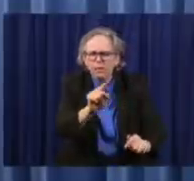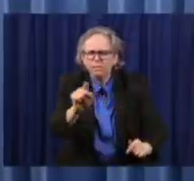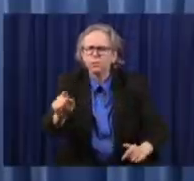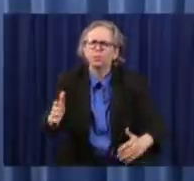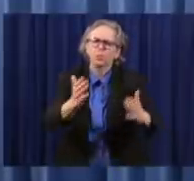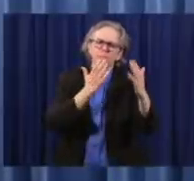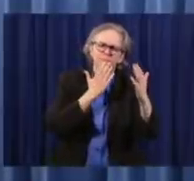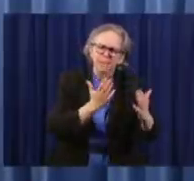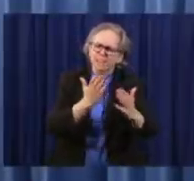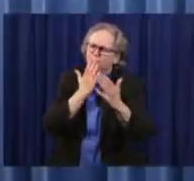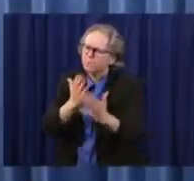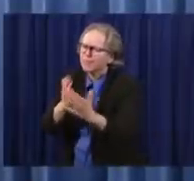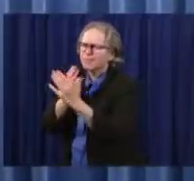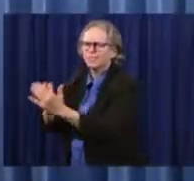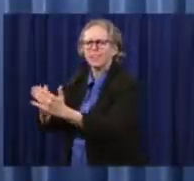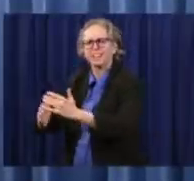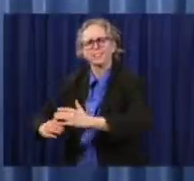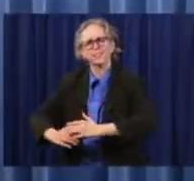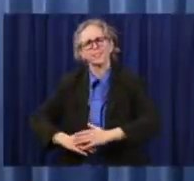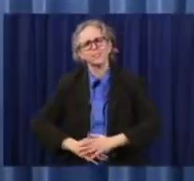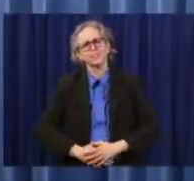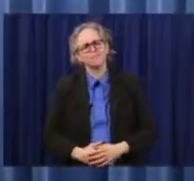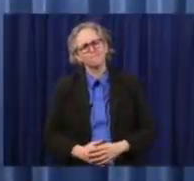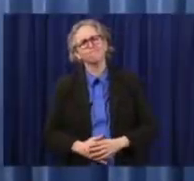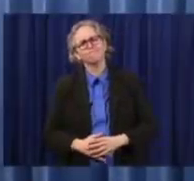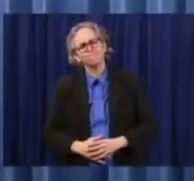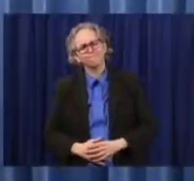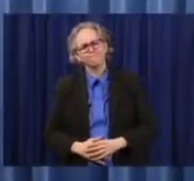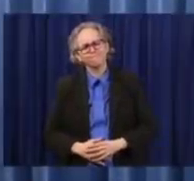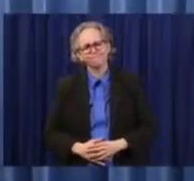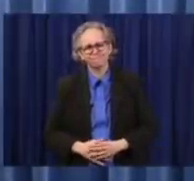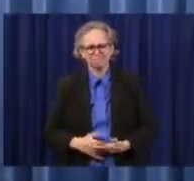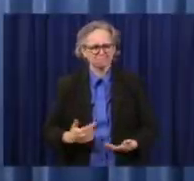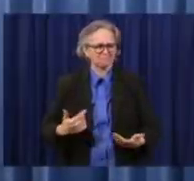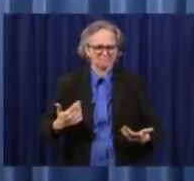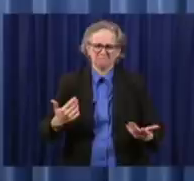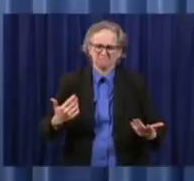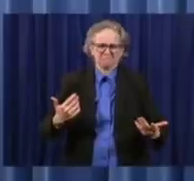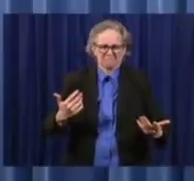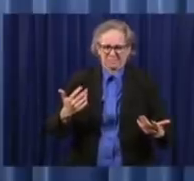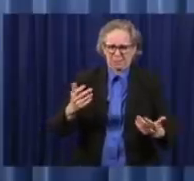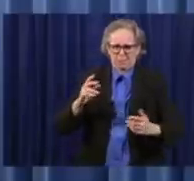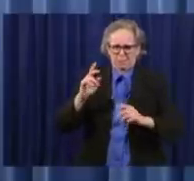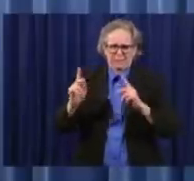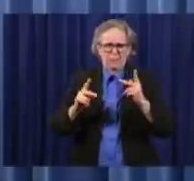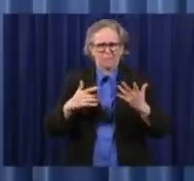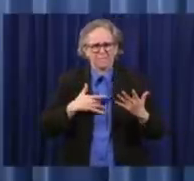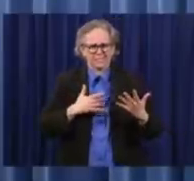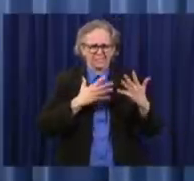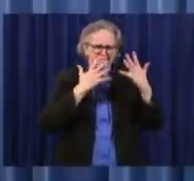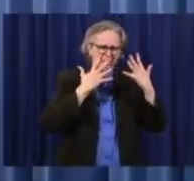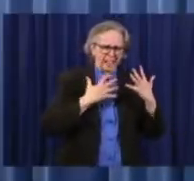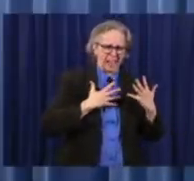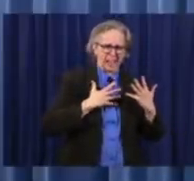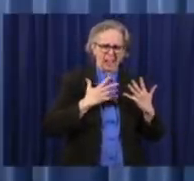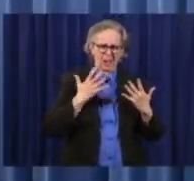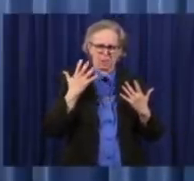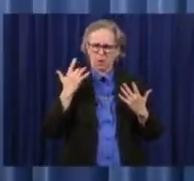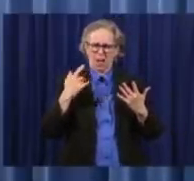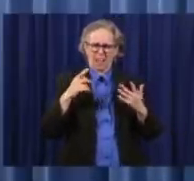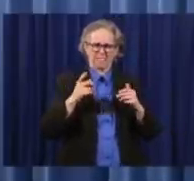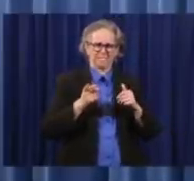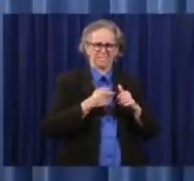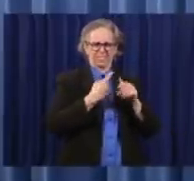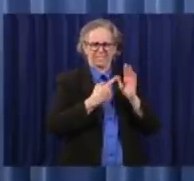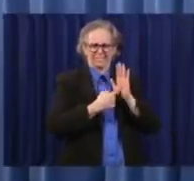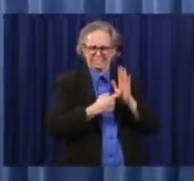is just great. I have to think that there are some people sad to see the first set there when hand sanitizer was being